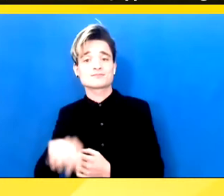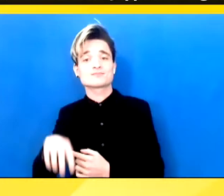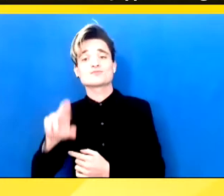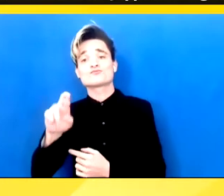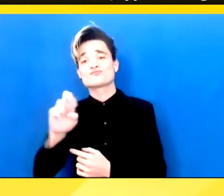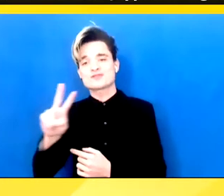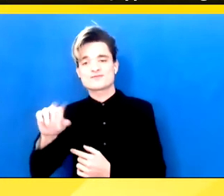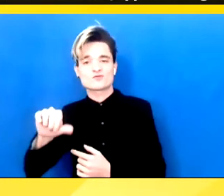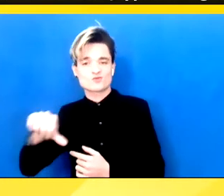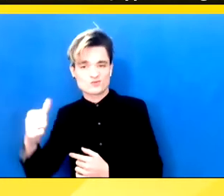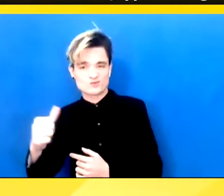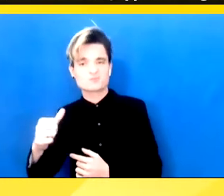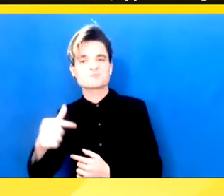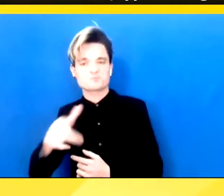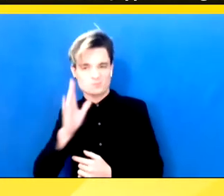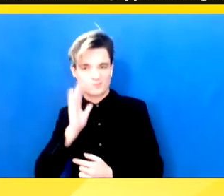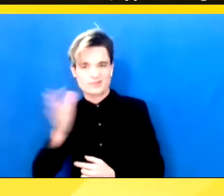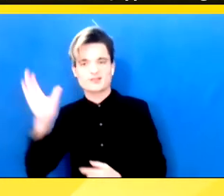solidarity.